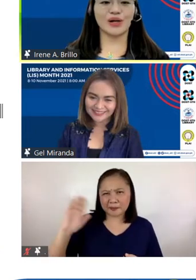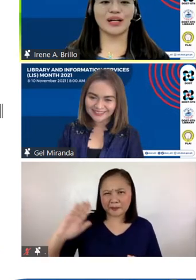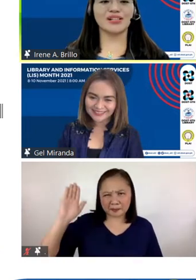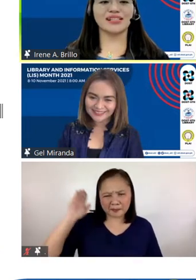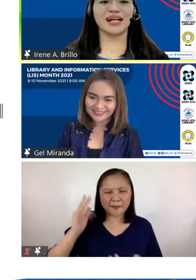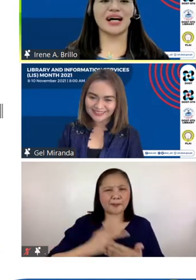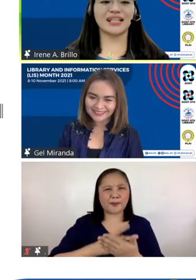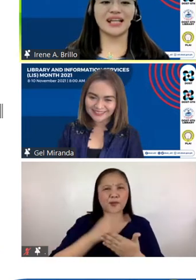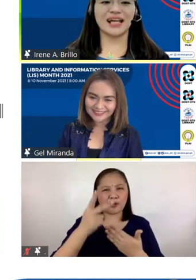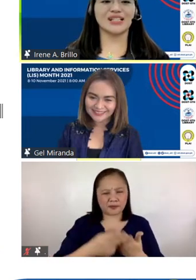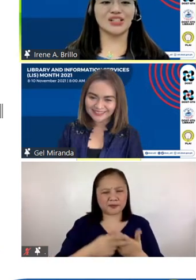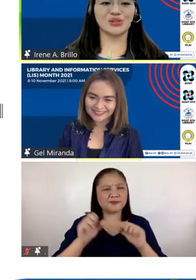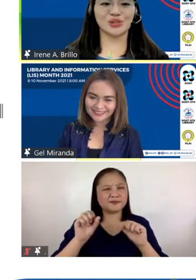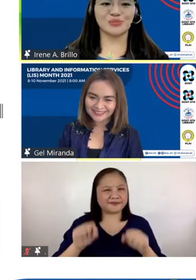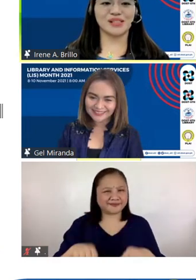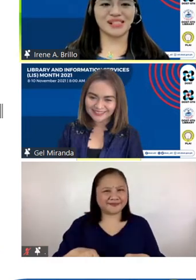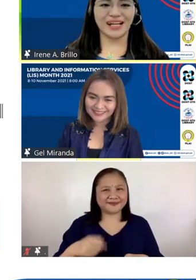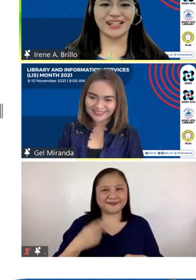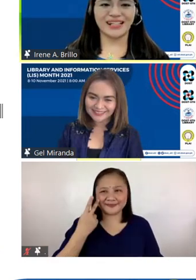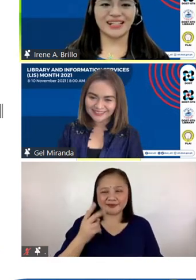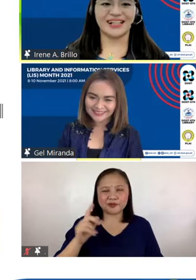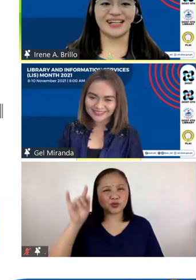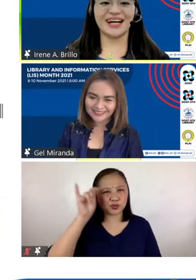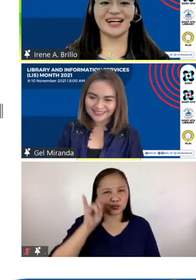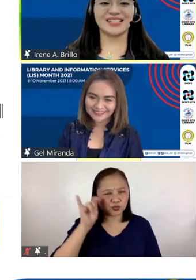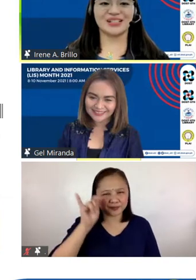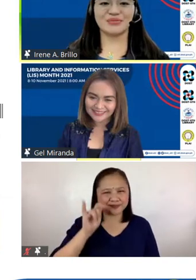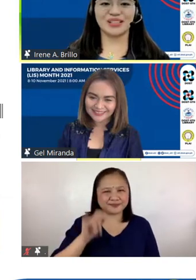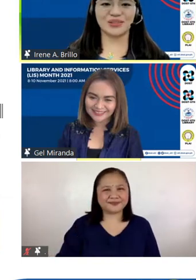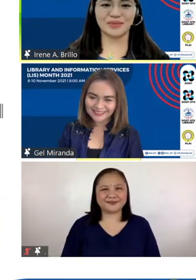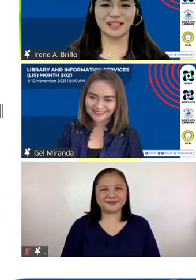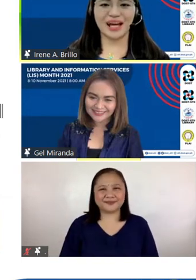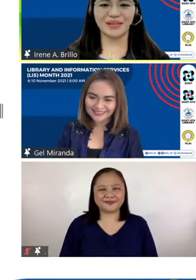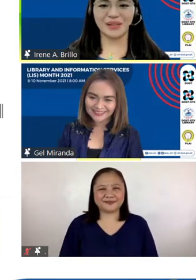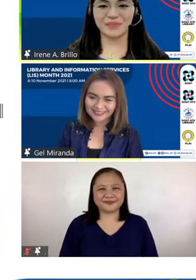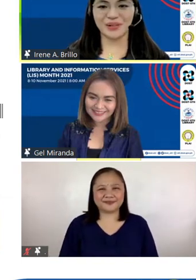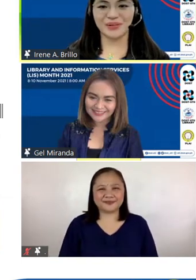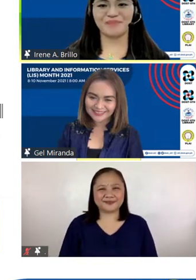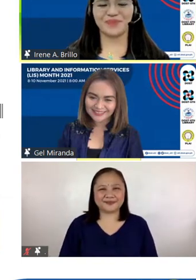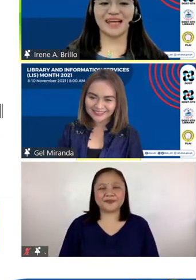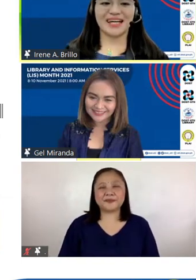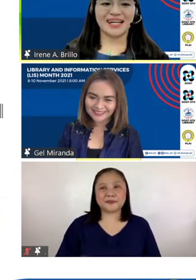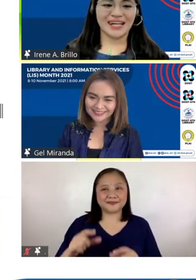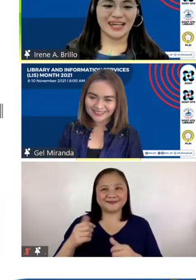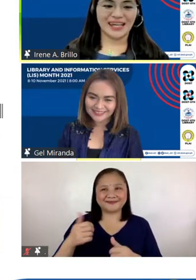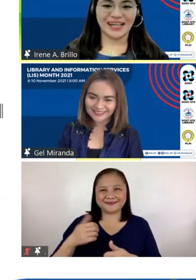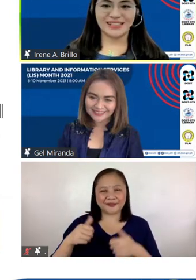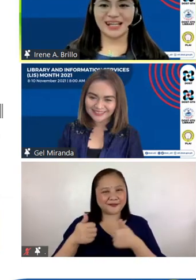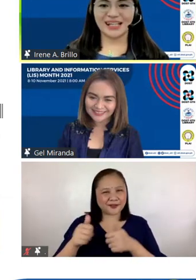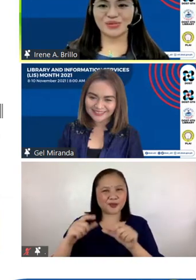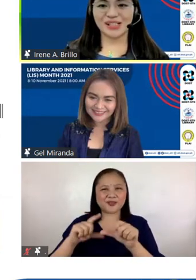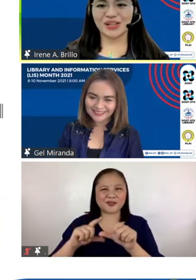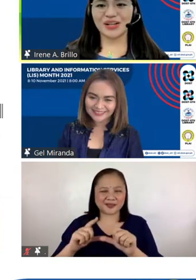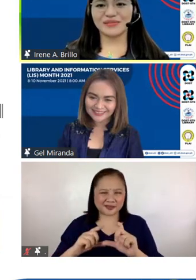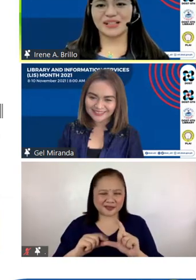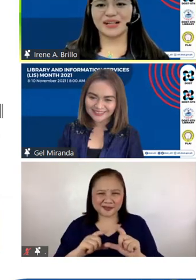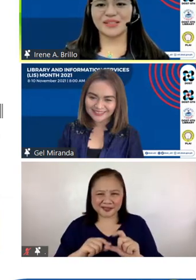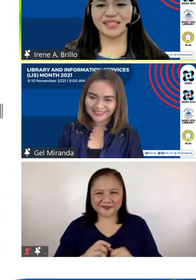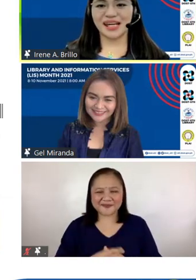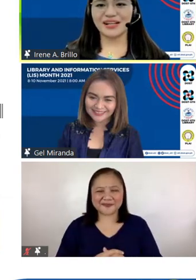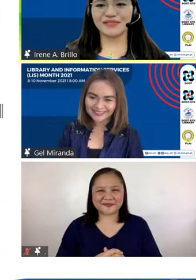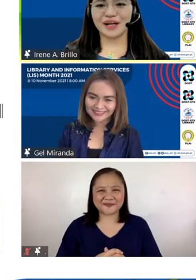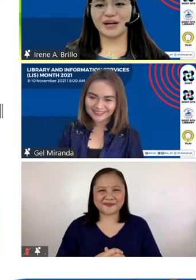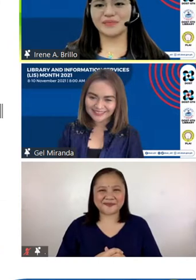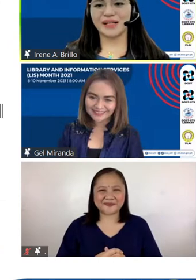lang po kayo sa kanilang YouTube channel. Ayan. So, mag-subscribe na po. And next question,